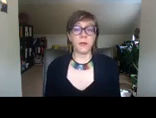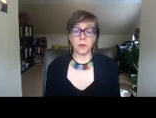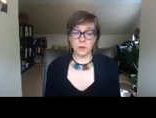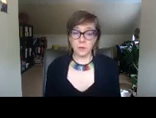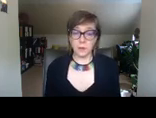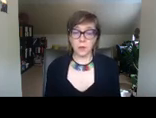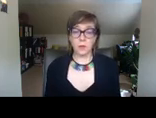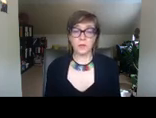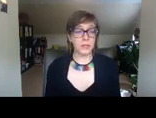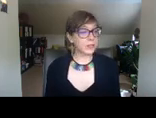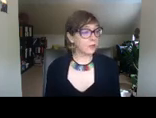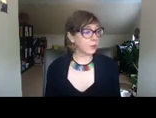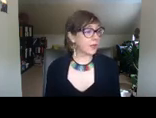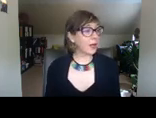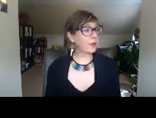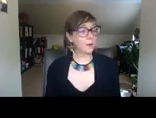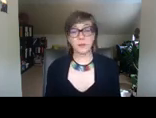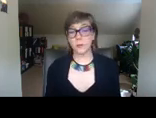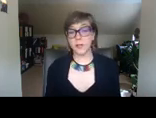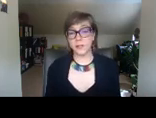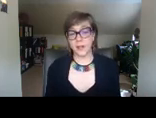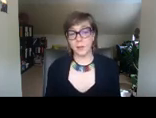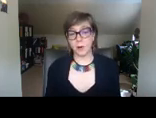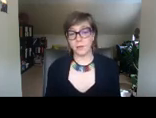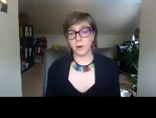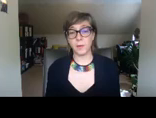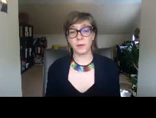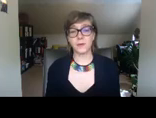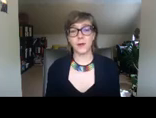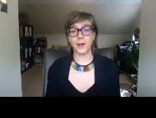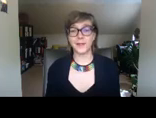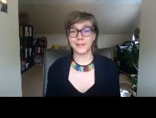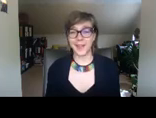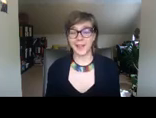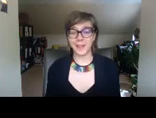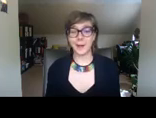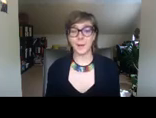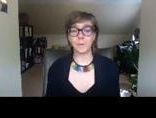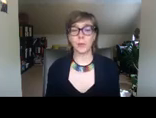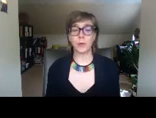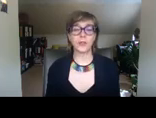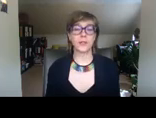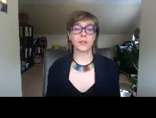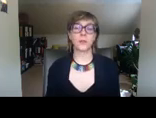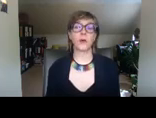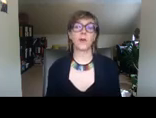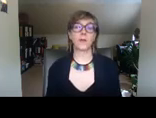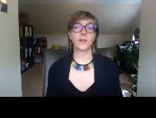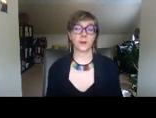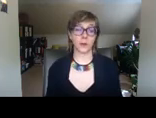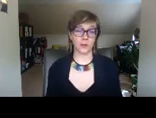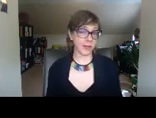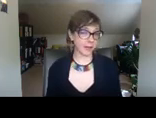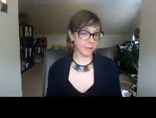So now we've talked a little bit about what facilities are doing. Now we come to the really exciting part for probably most of the audience today, which is, what are